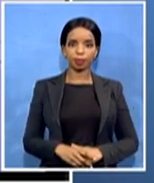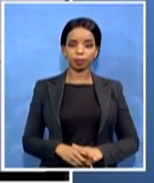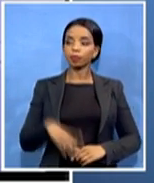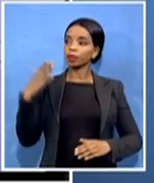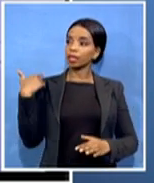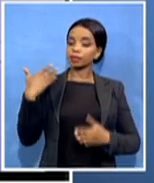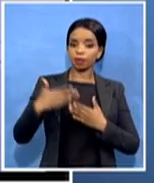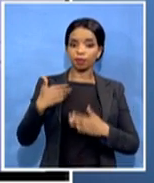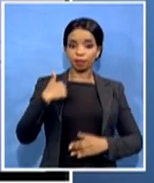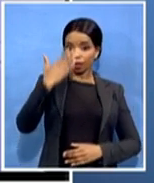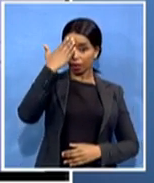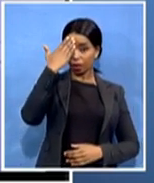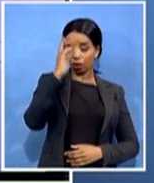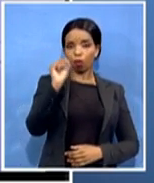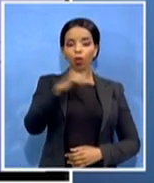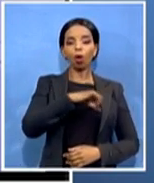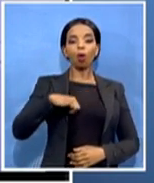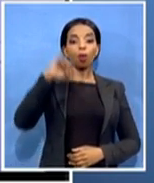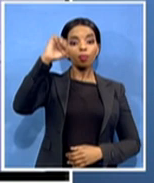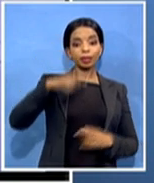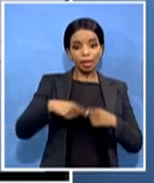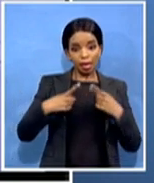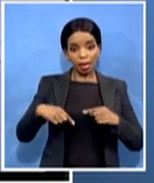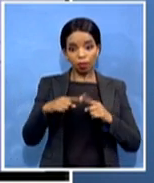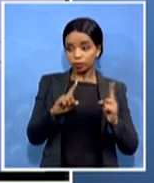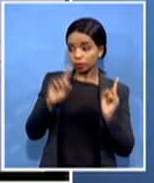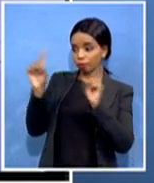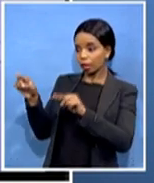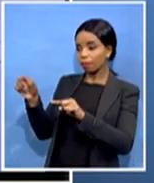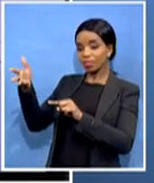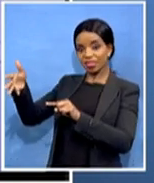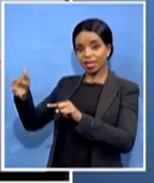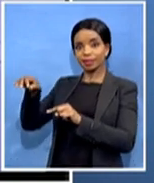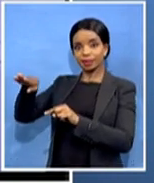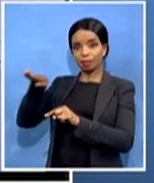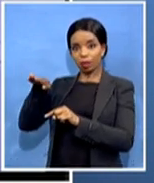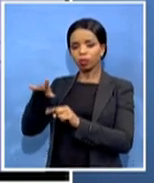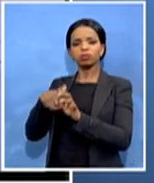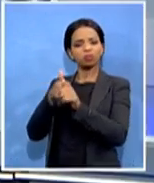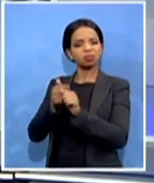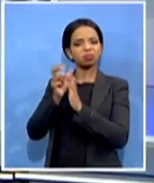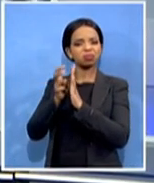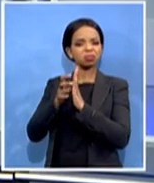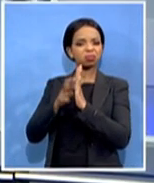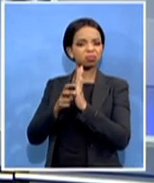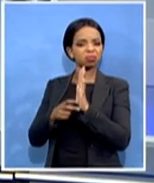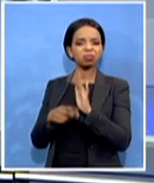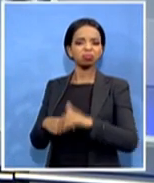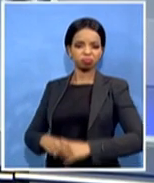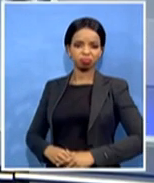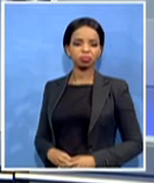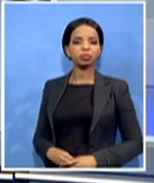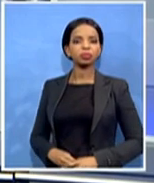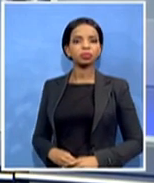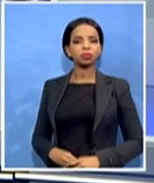Zimbabwe are actually complying so far with the regulations. So we thank you very much indeed for coming